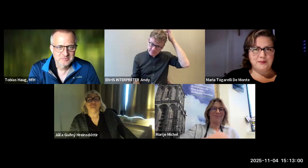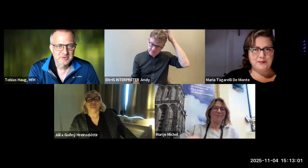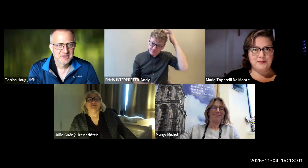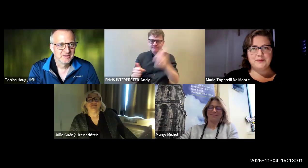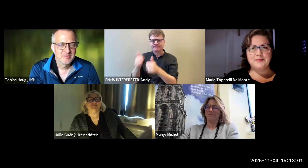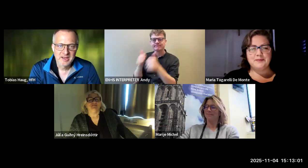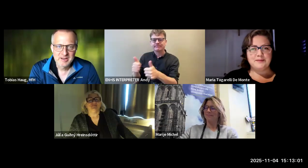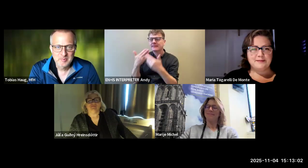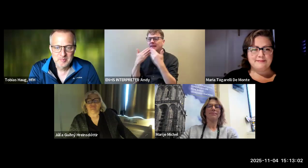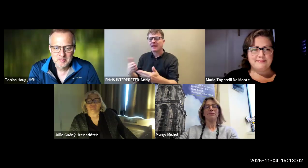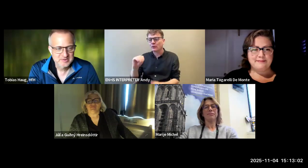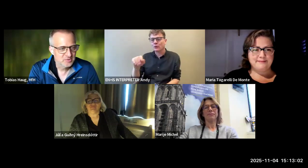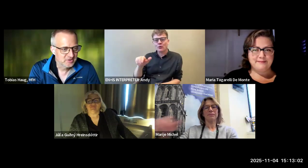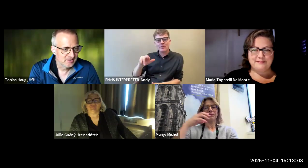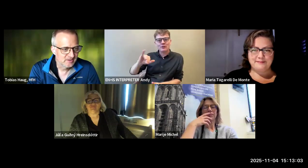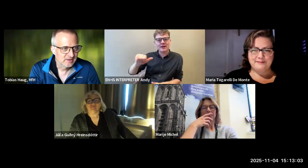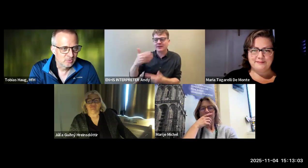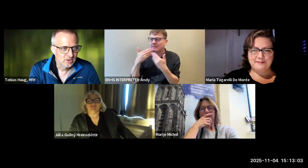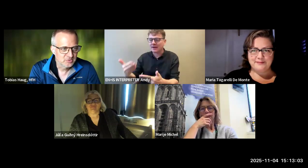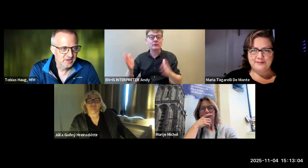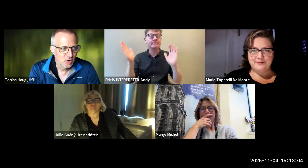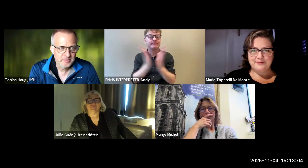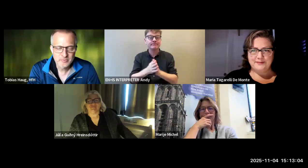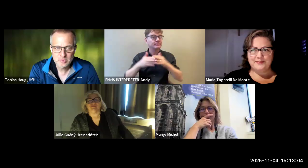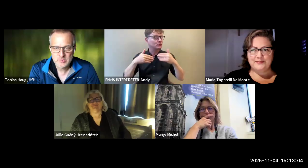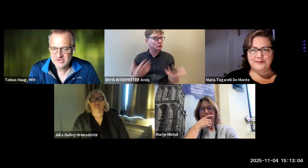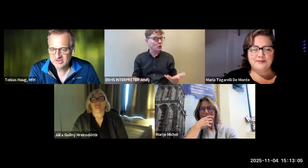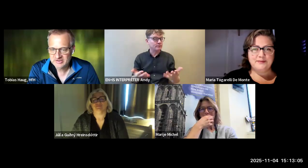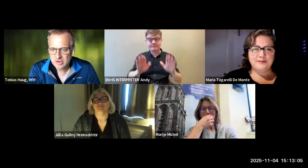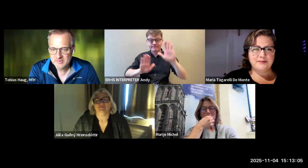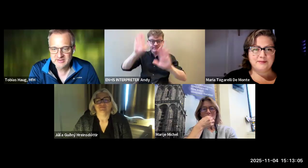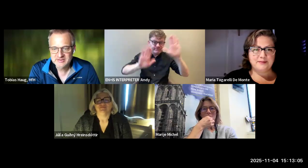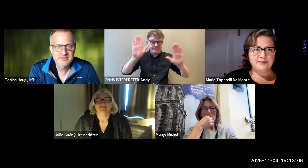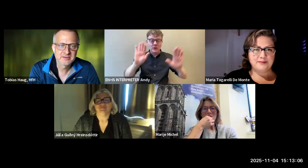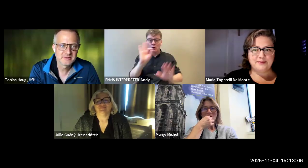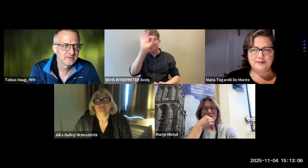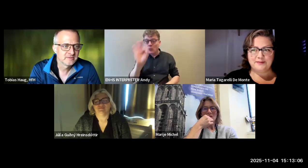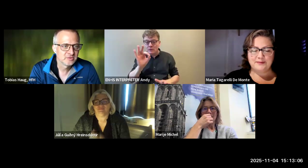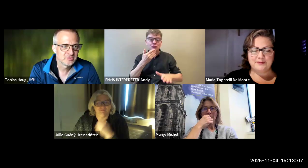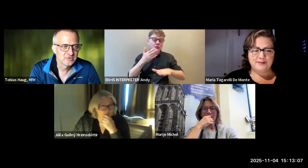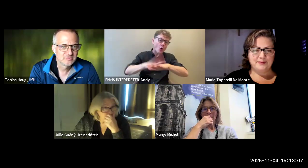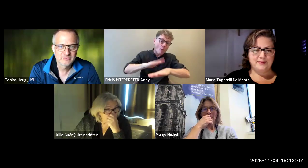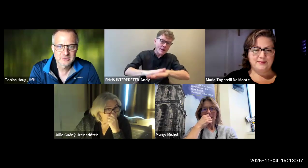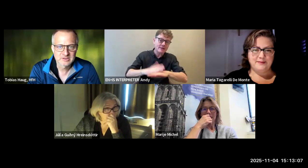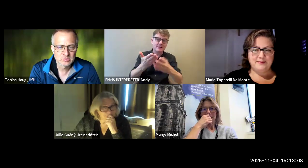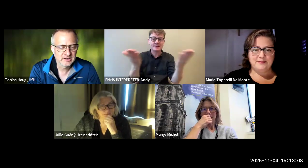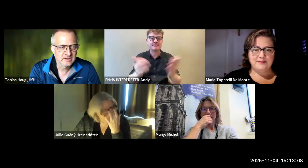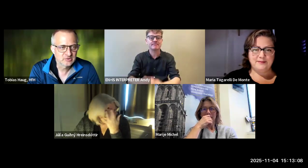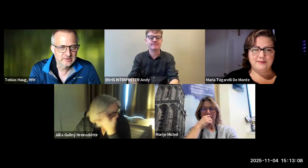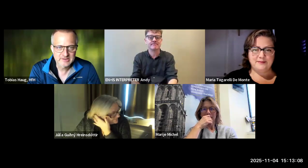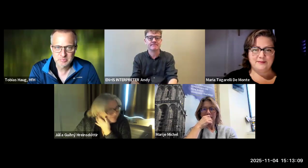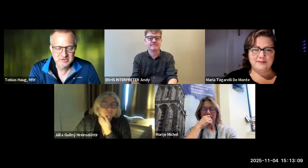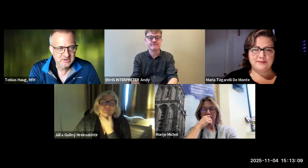Right, thanks a lot, Maria. So the round is now open for questions, comments,